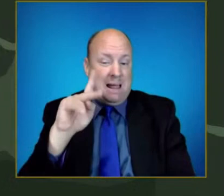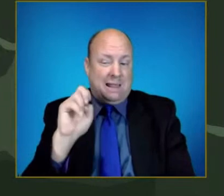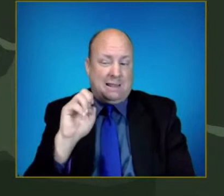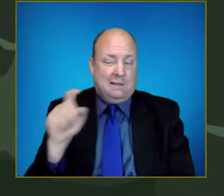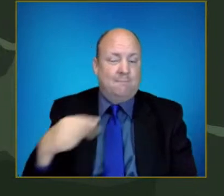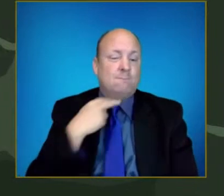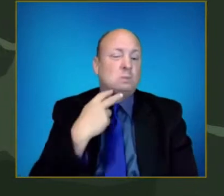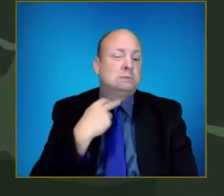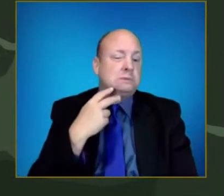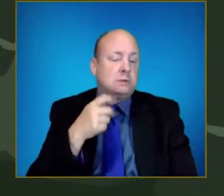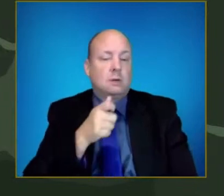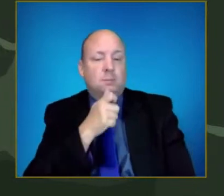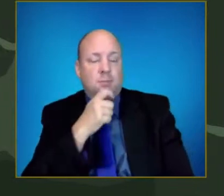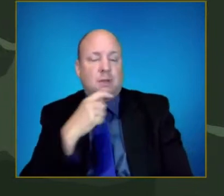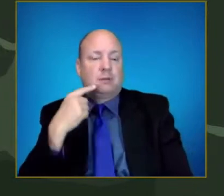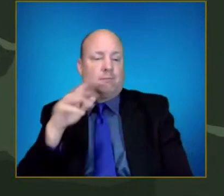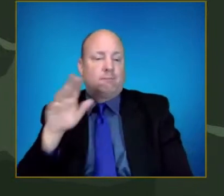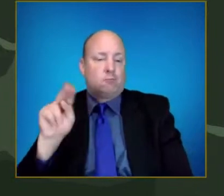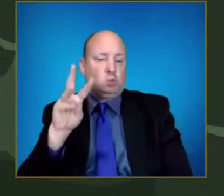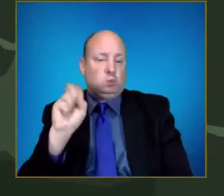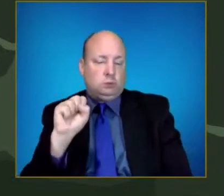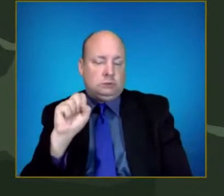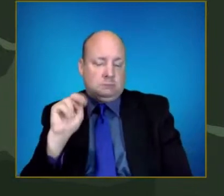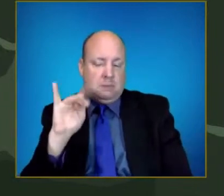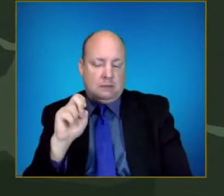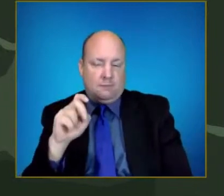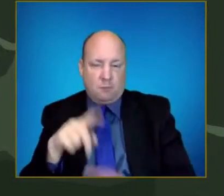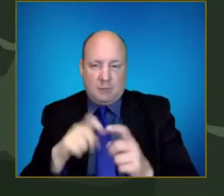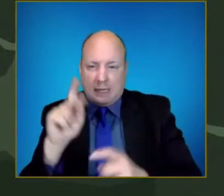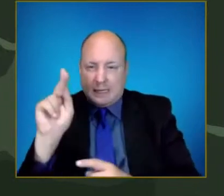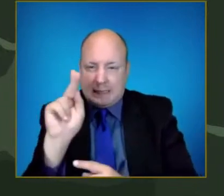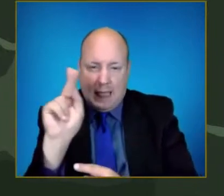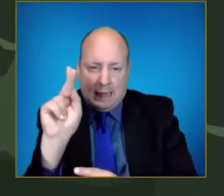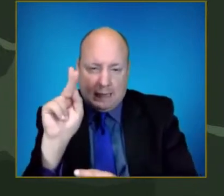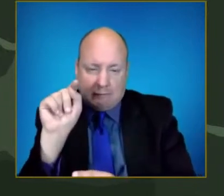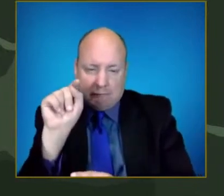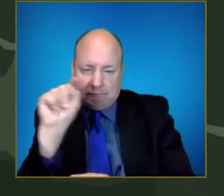Thank you. This is a question